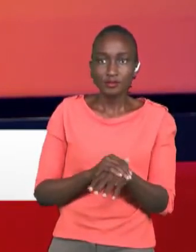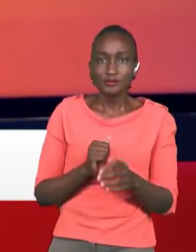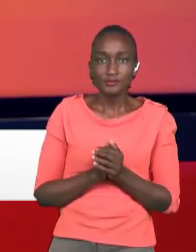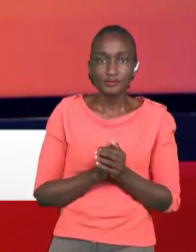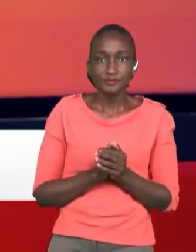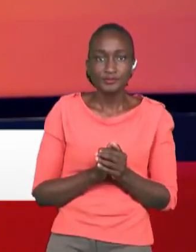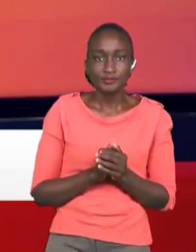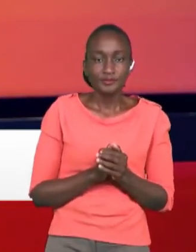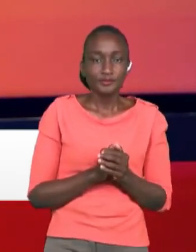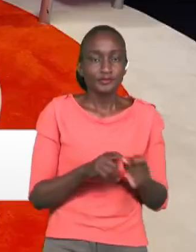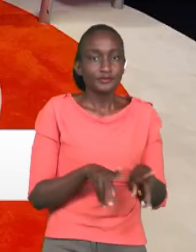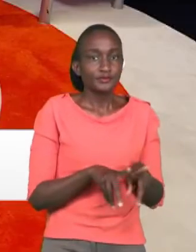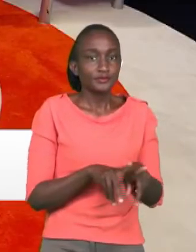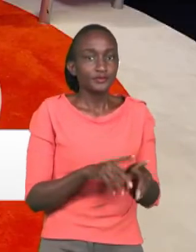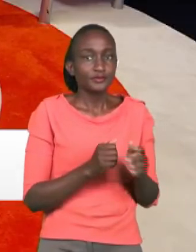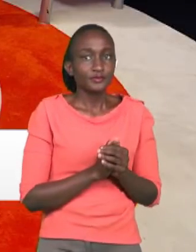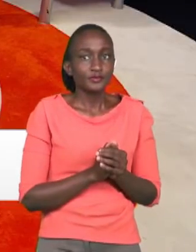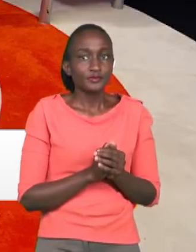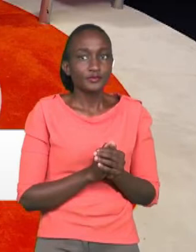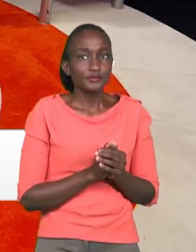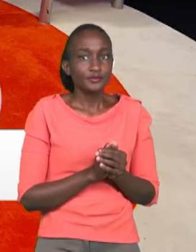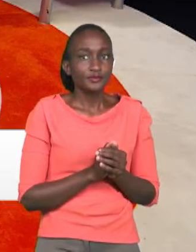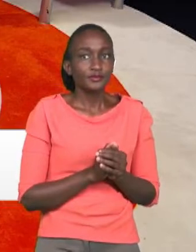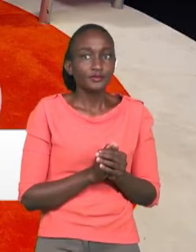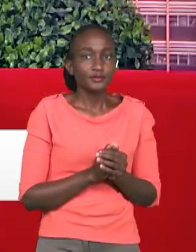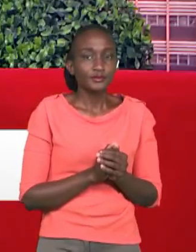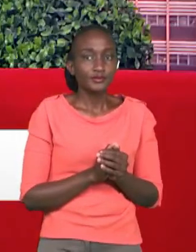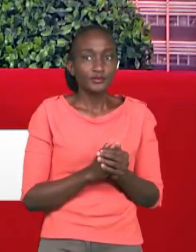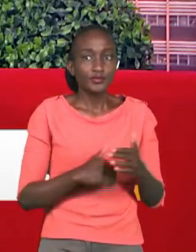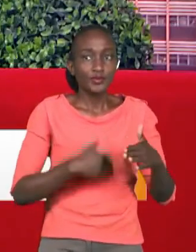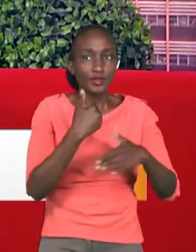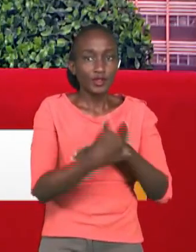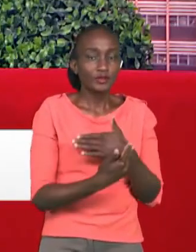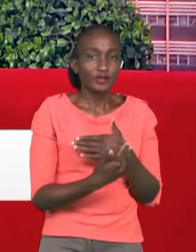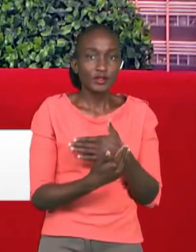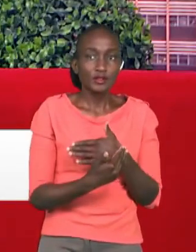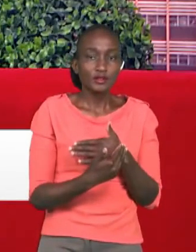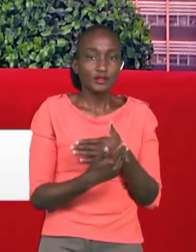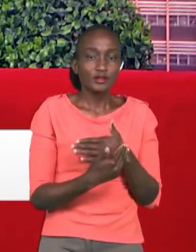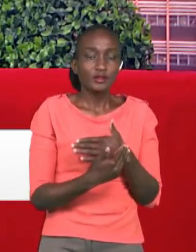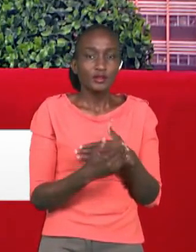right. So. And also we do this laughter therapy. Mm-hmm.